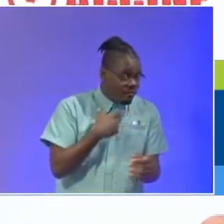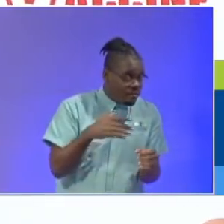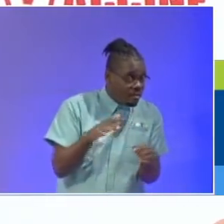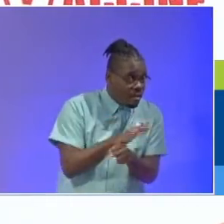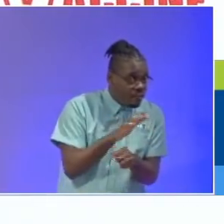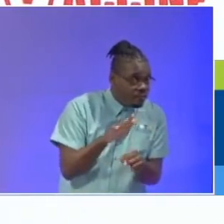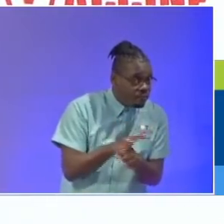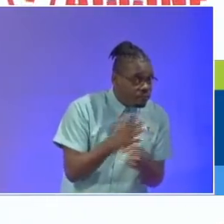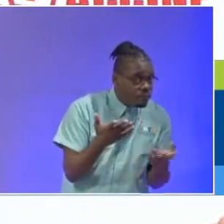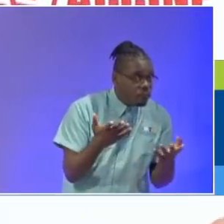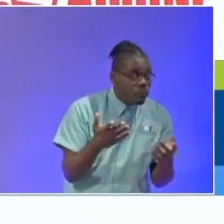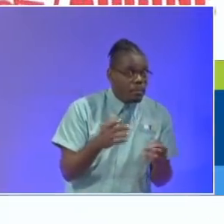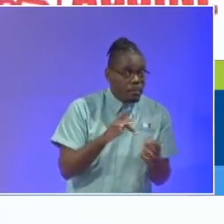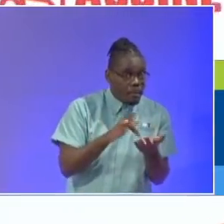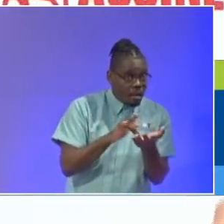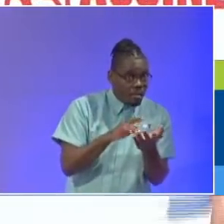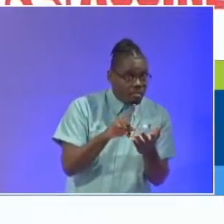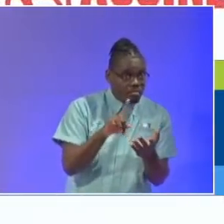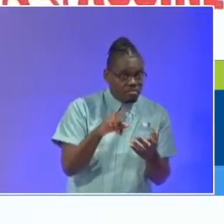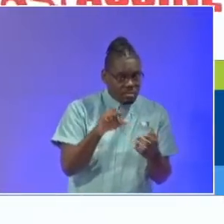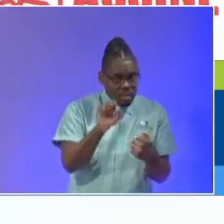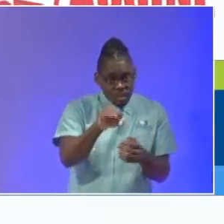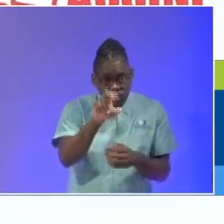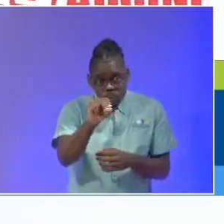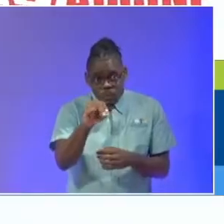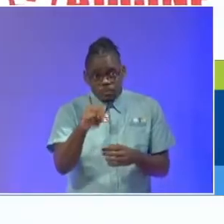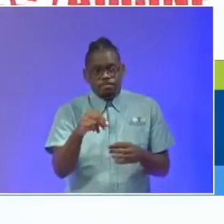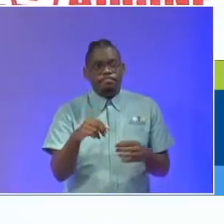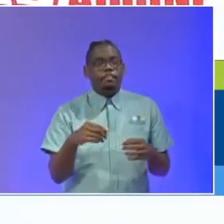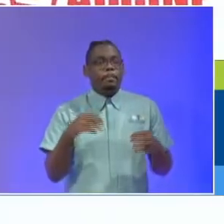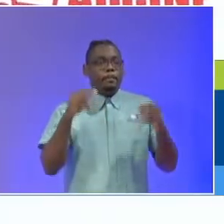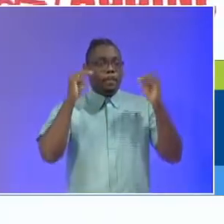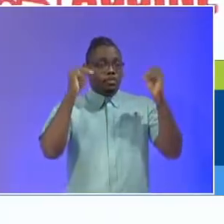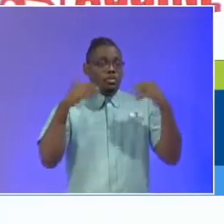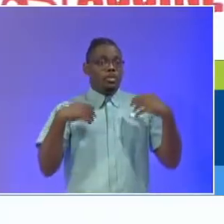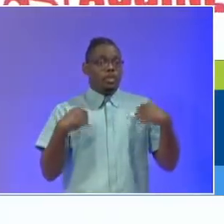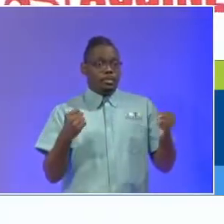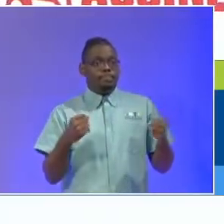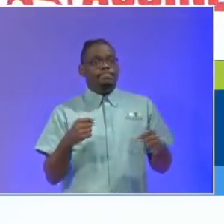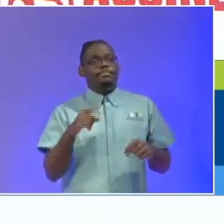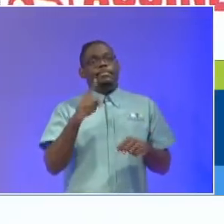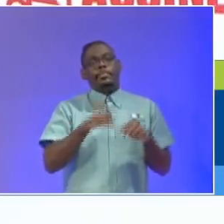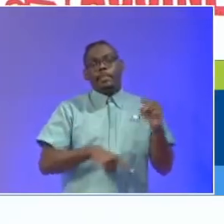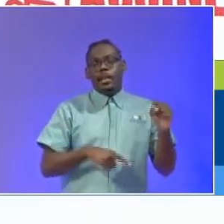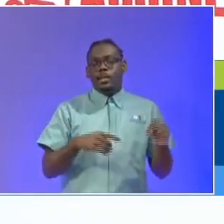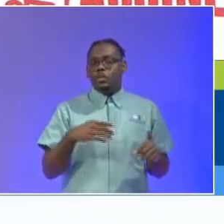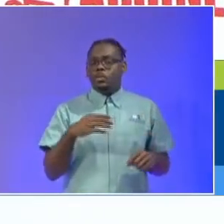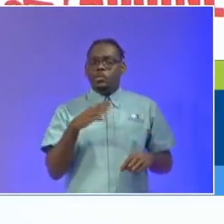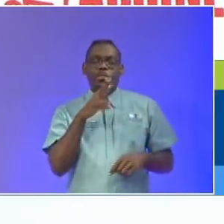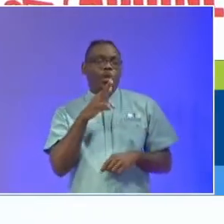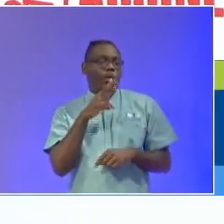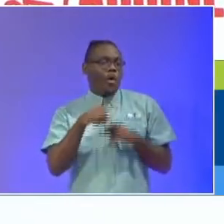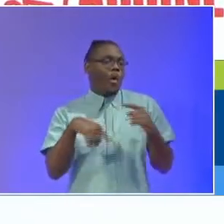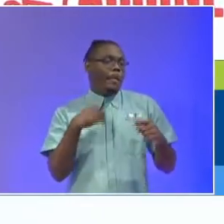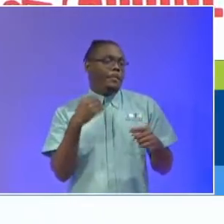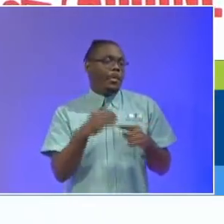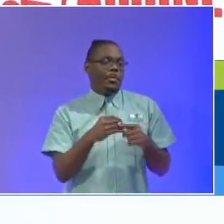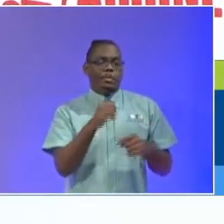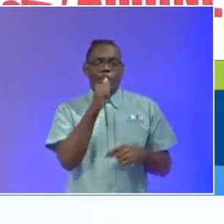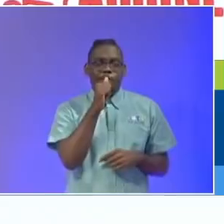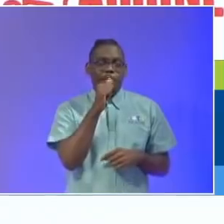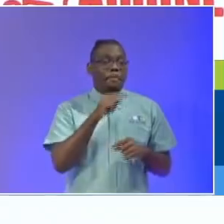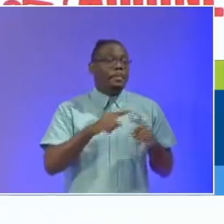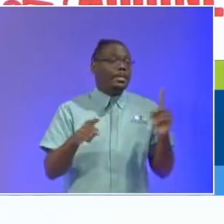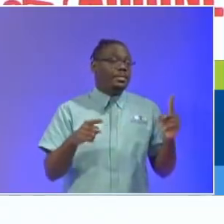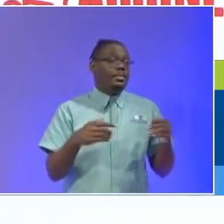the private sector and their stock levels. But in the public sector, at this current time, because